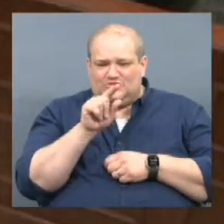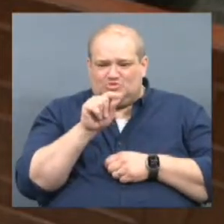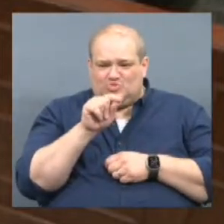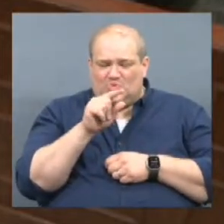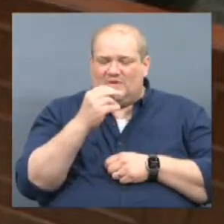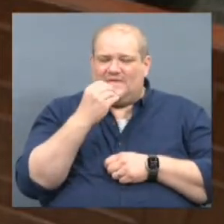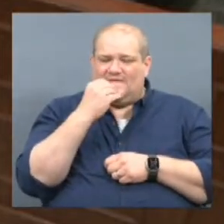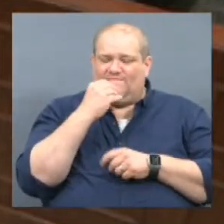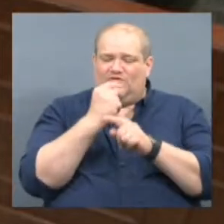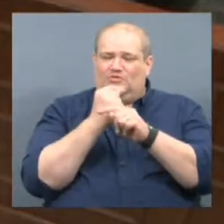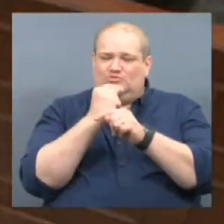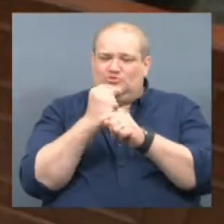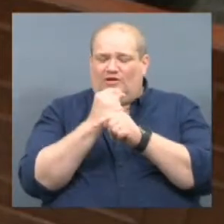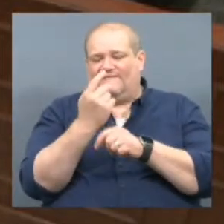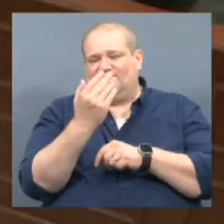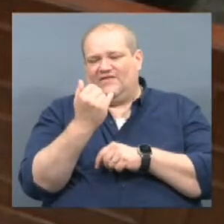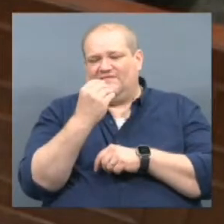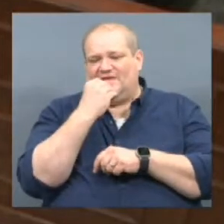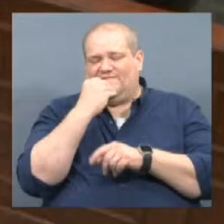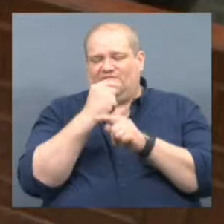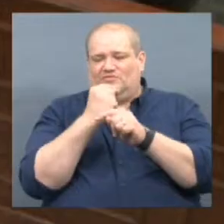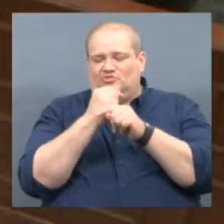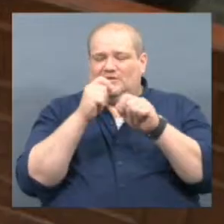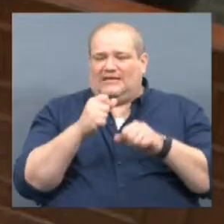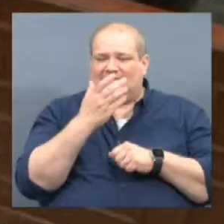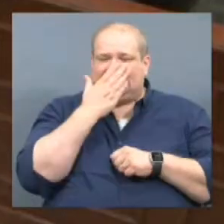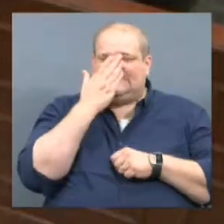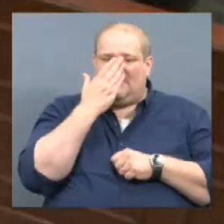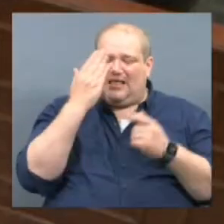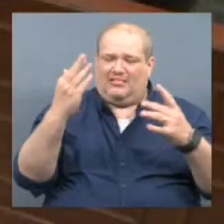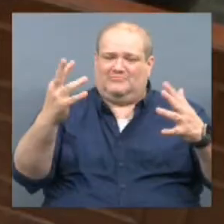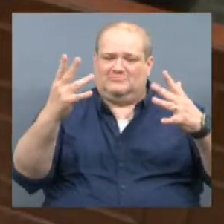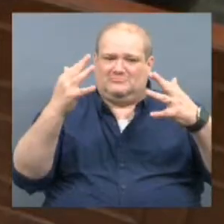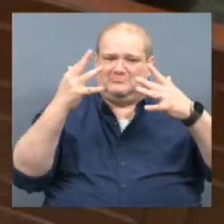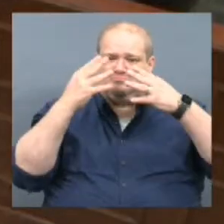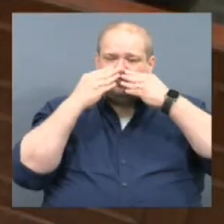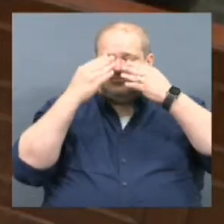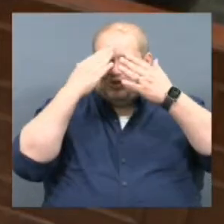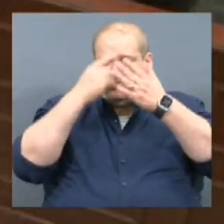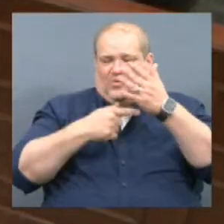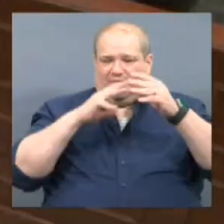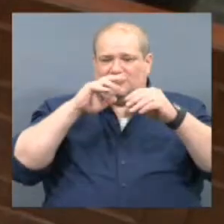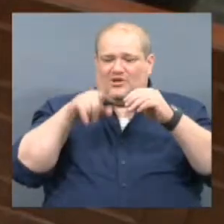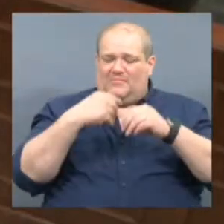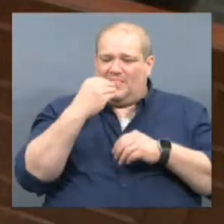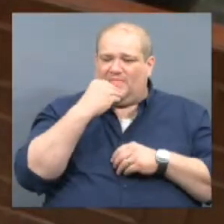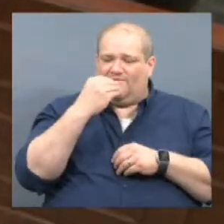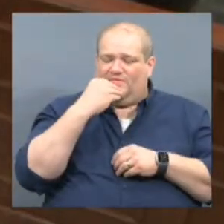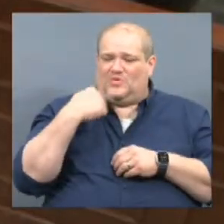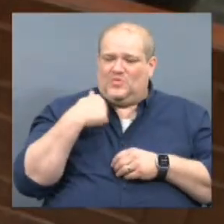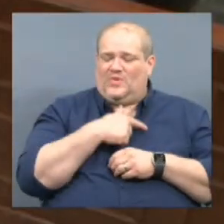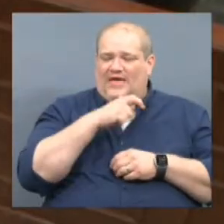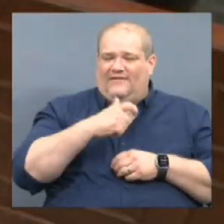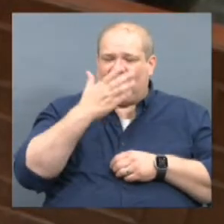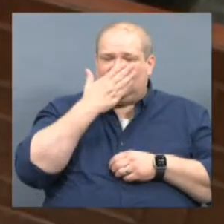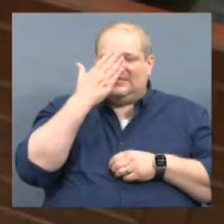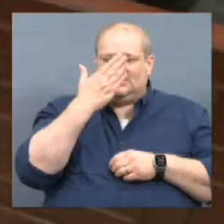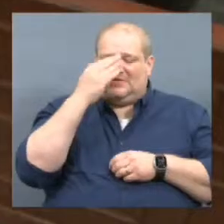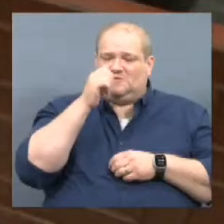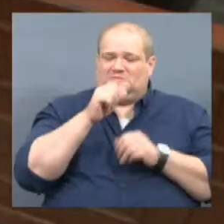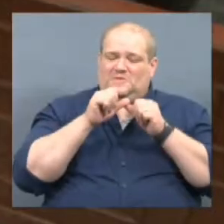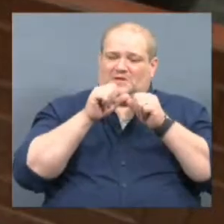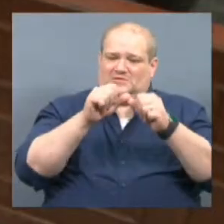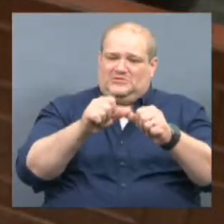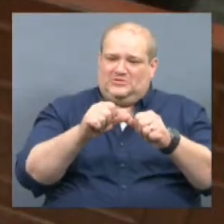trucks? 15? Can you smell 20? You know what I'm saying? The food, we got the smell to endure